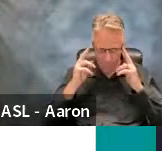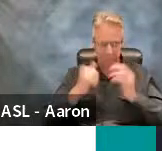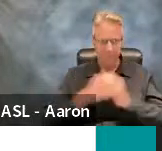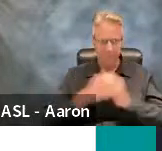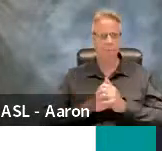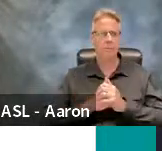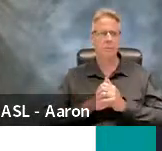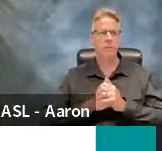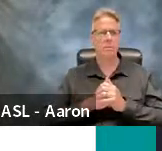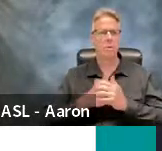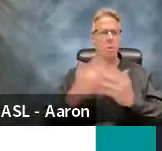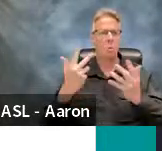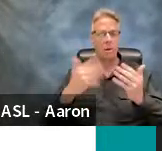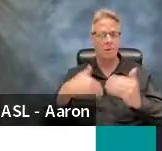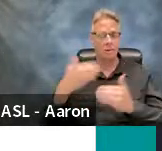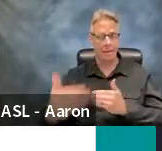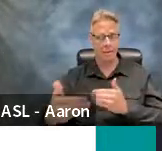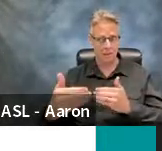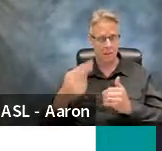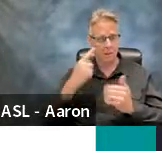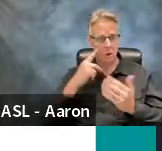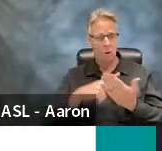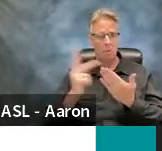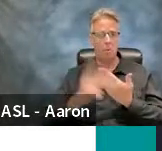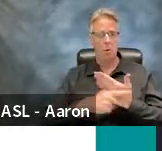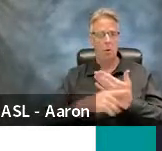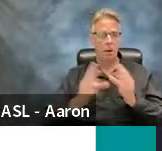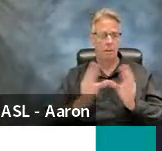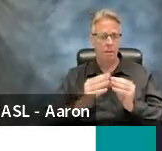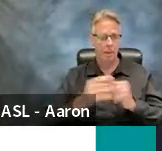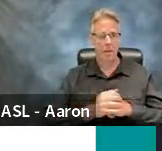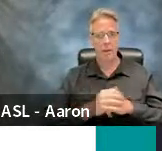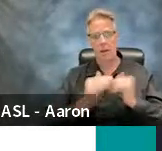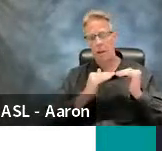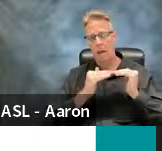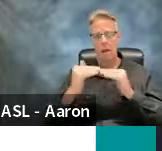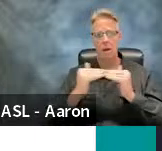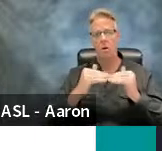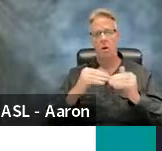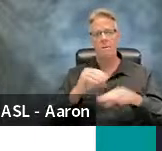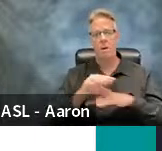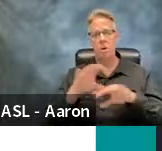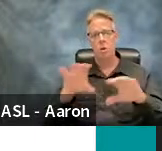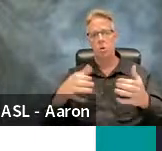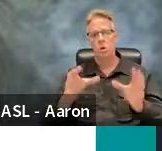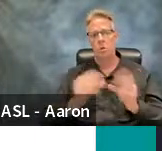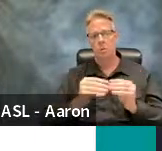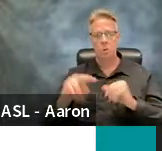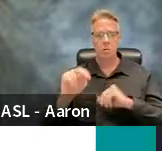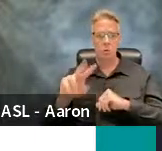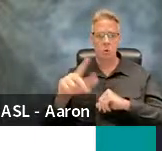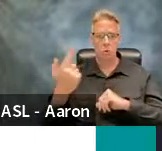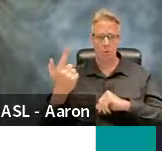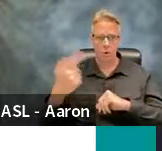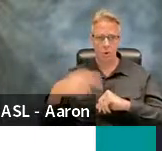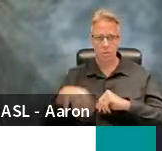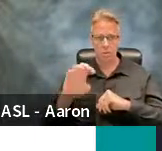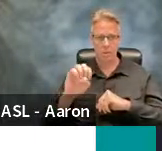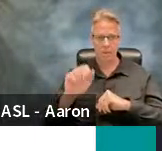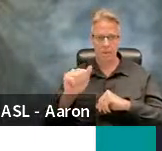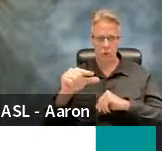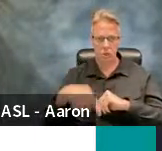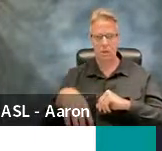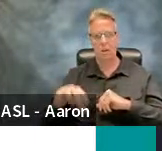sort of what's next in terms of program meetings. We have Equity Advisory Group meeting on November 21st,